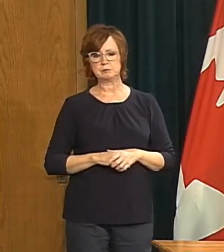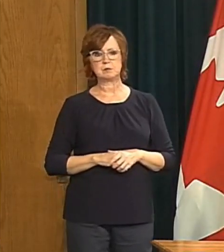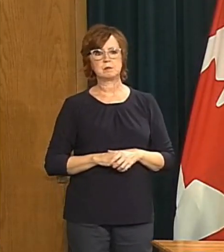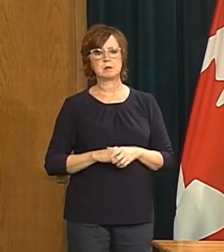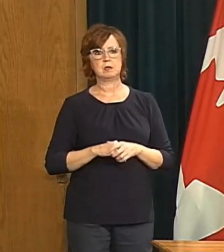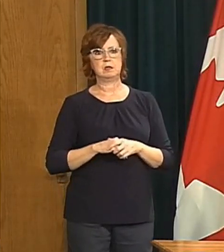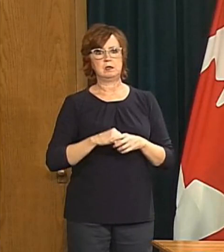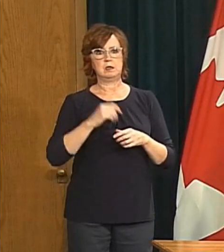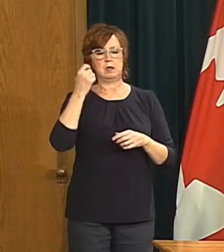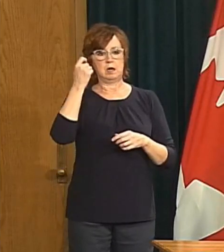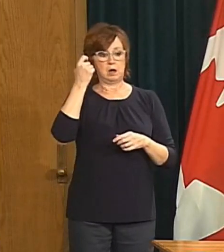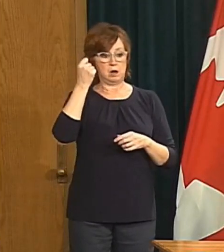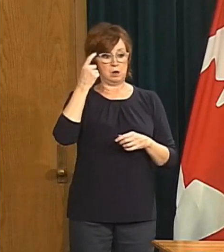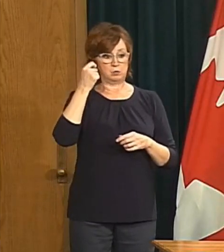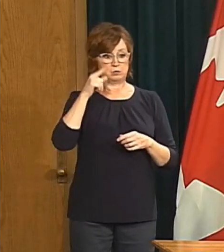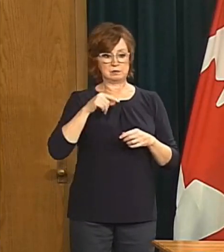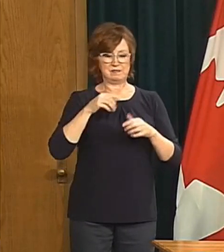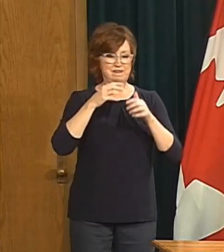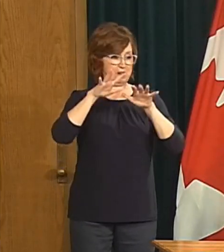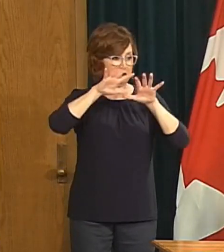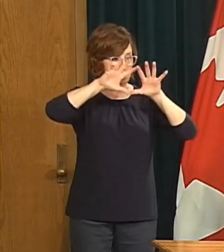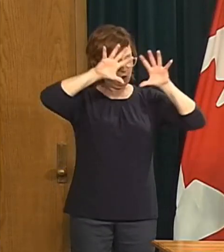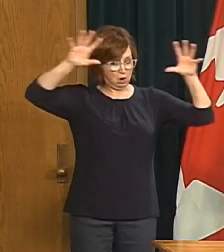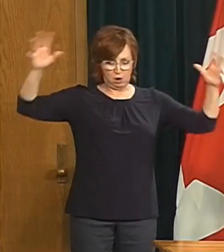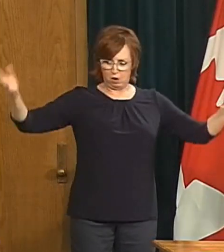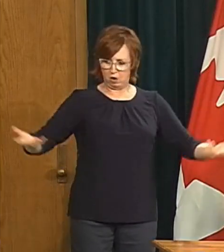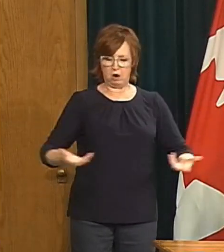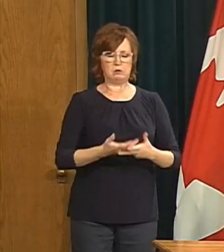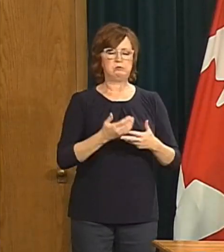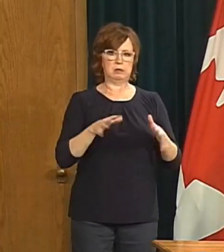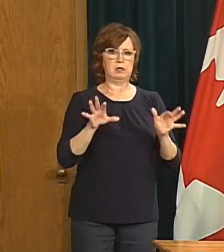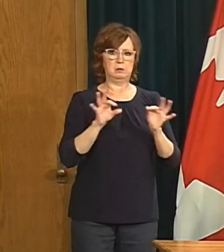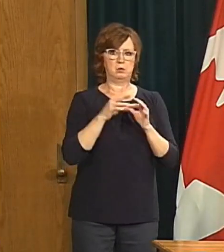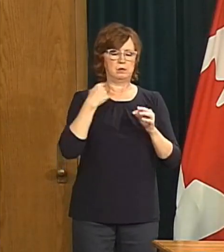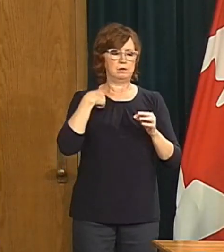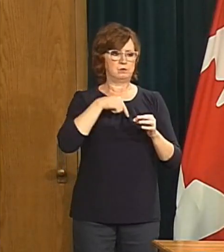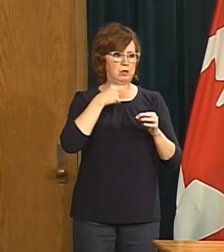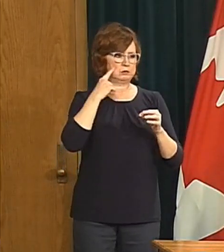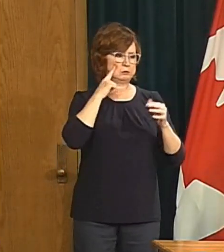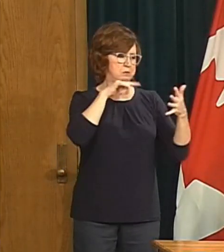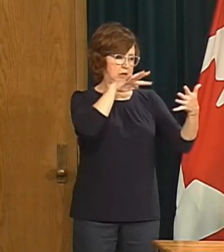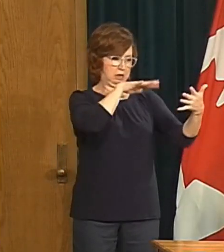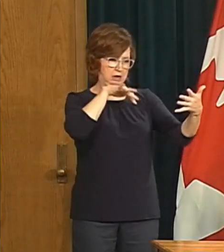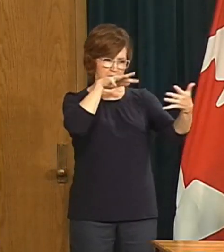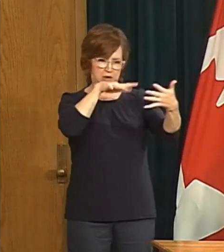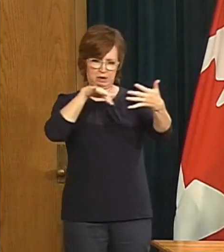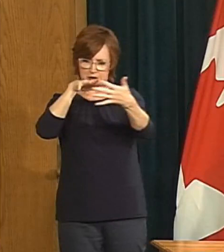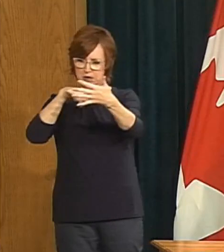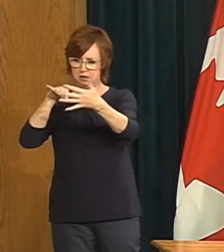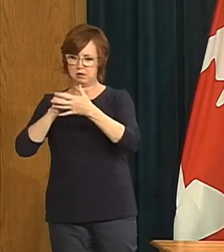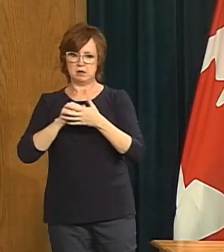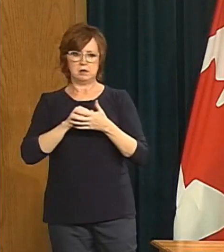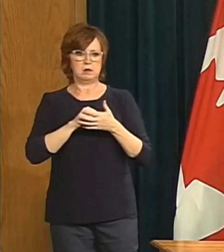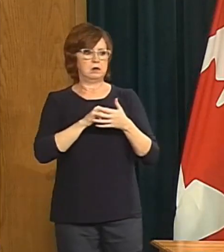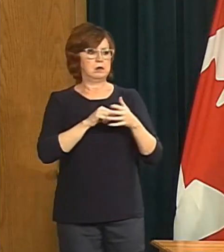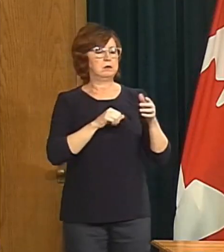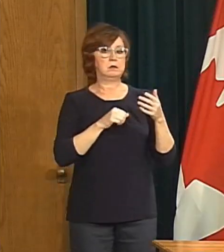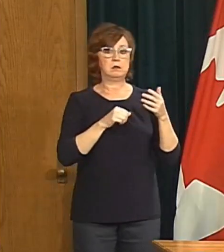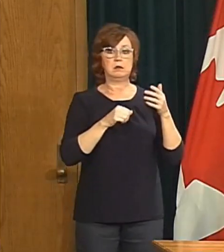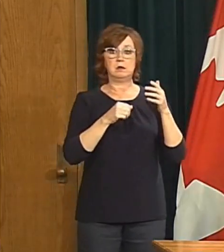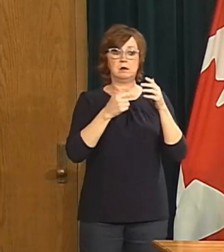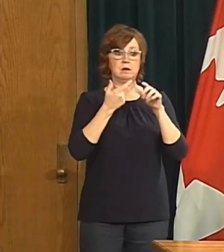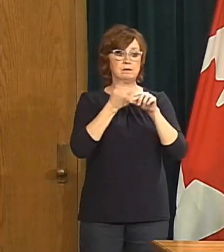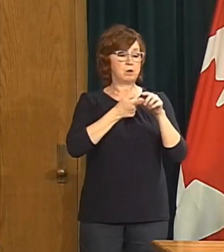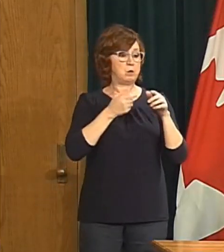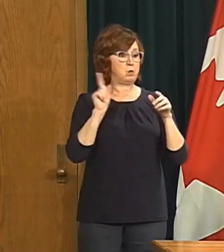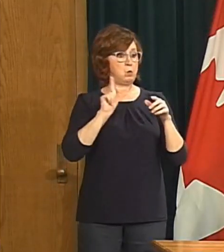community. So understanding these factors is important, and this is really driven by testing on the one hand, and the detailed contact tracing